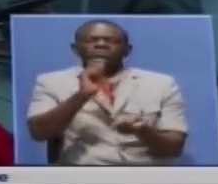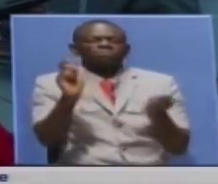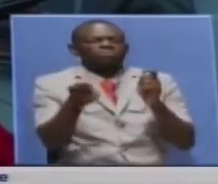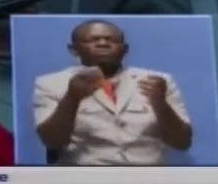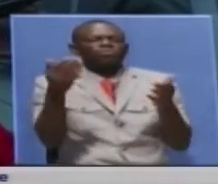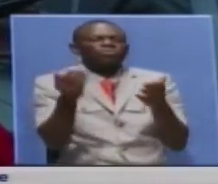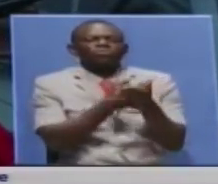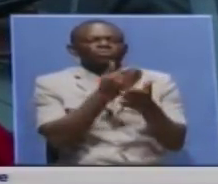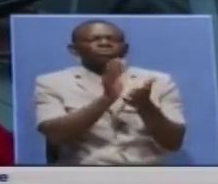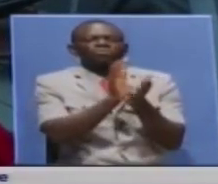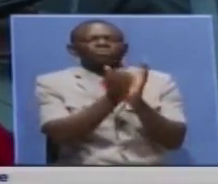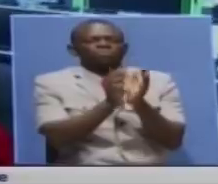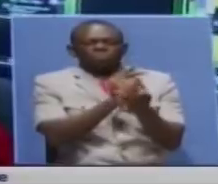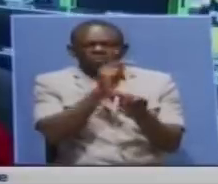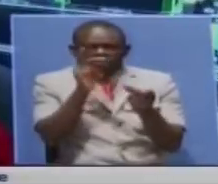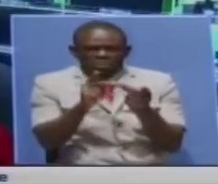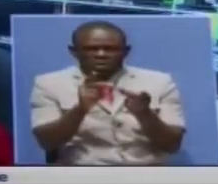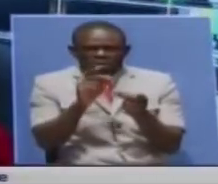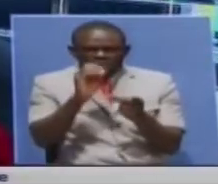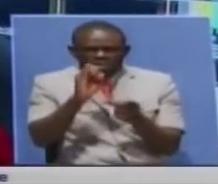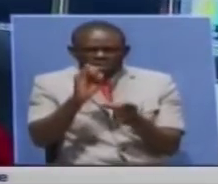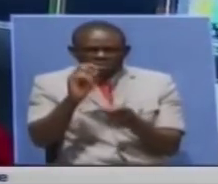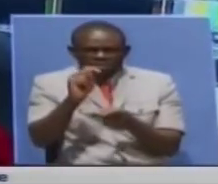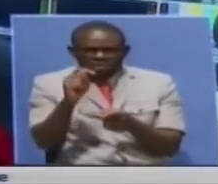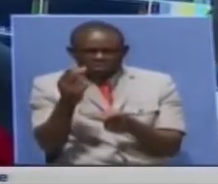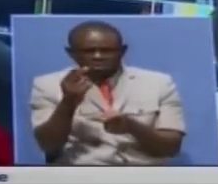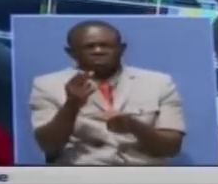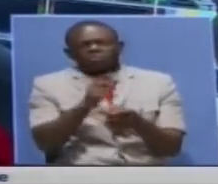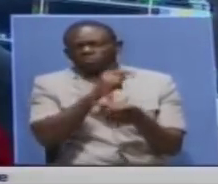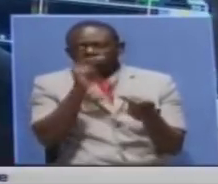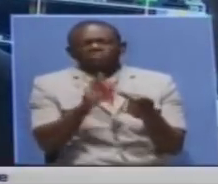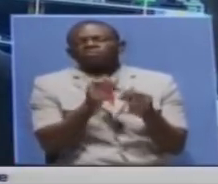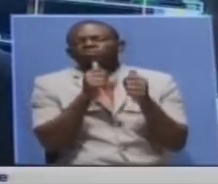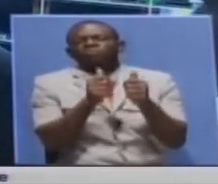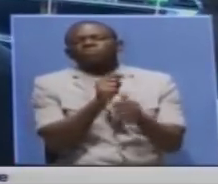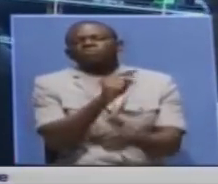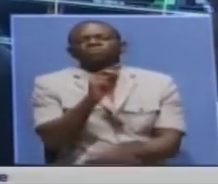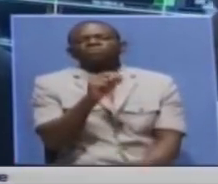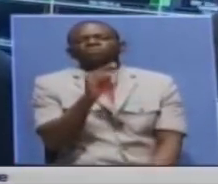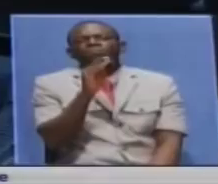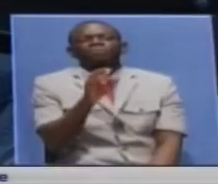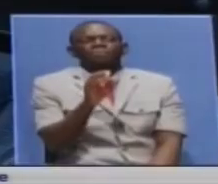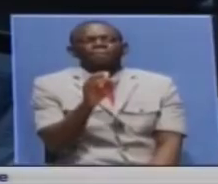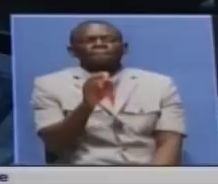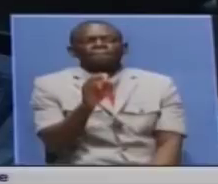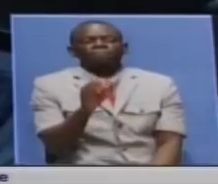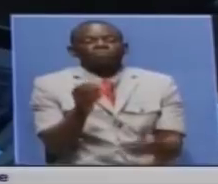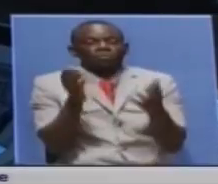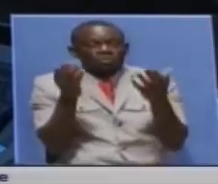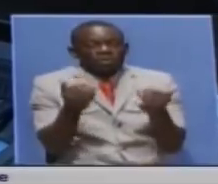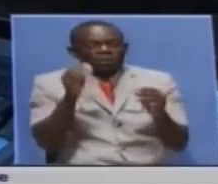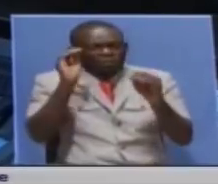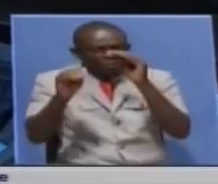International Telecommunications Union, a number of transformations have taken place with the institution on installing new state-of-the-art